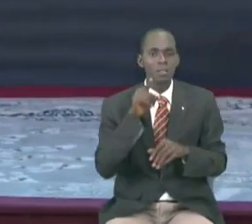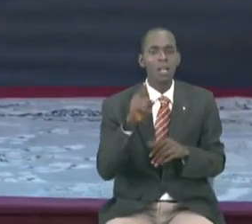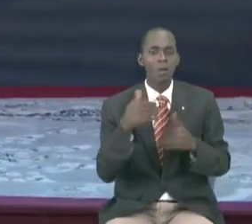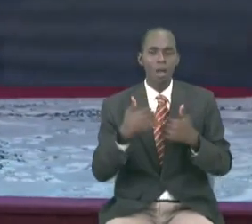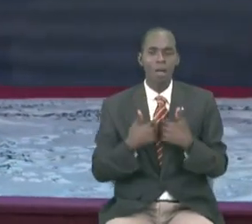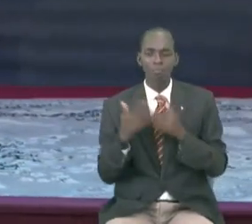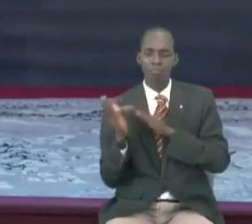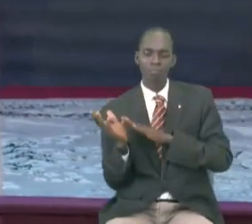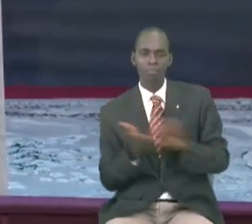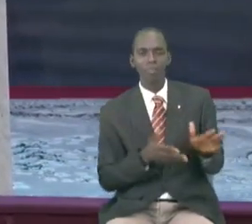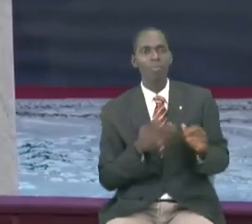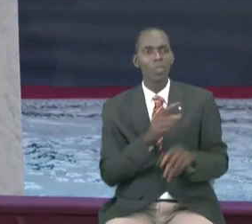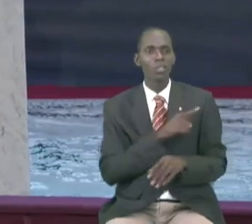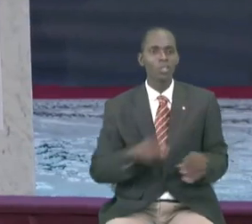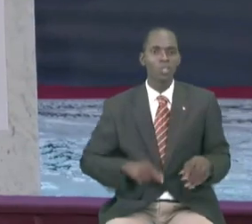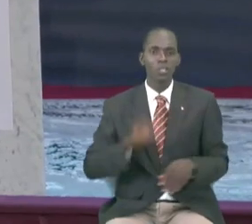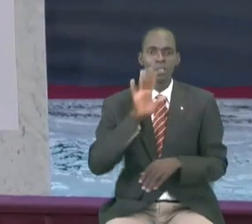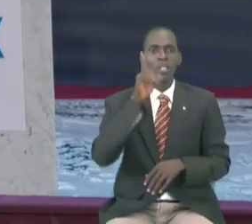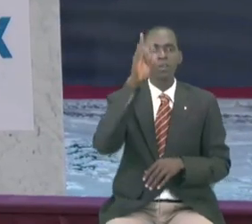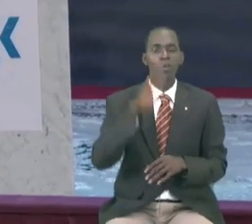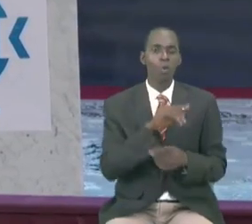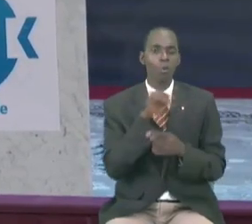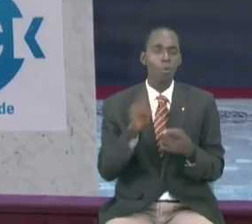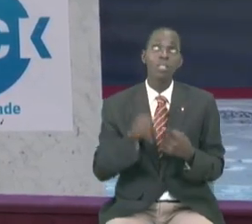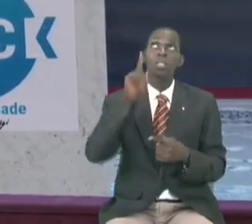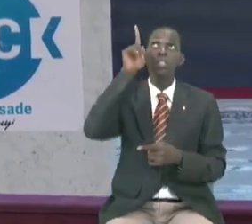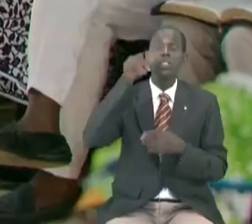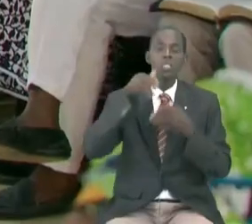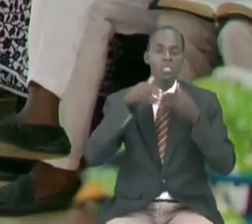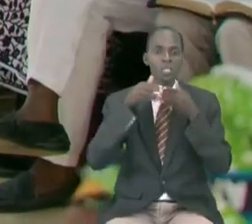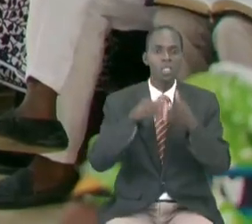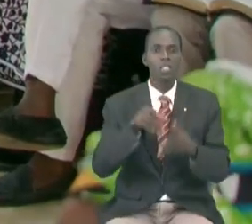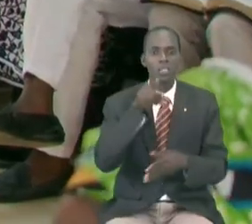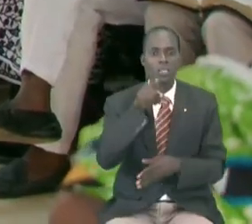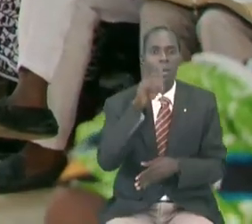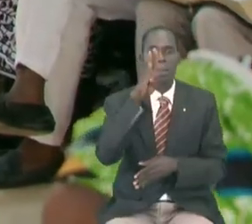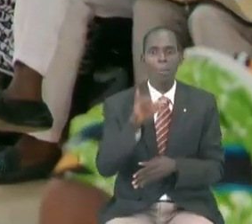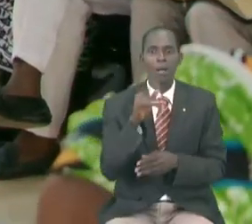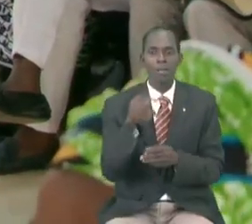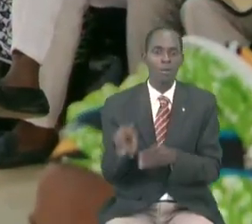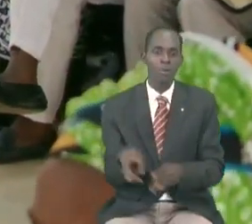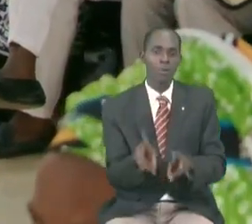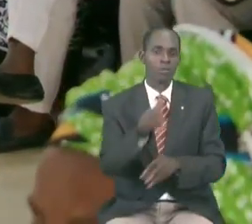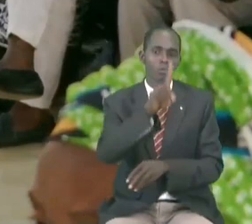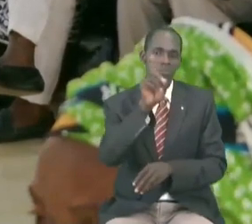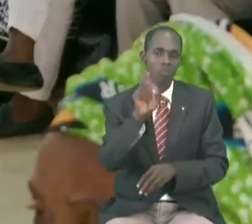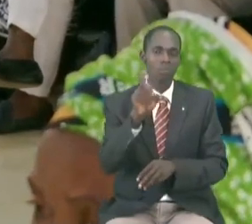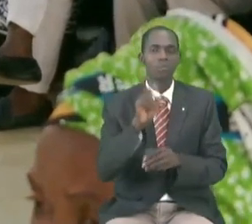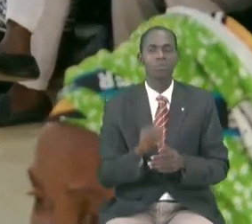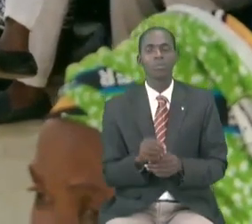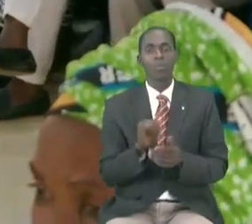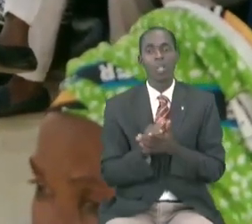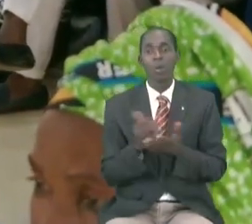we need to notice in our lives. This should not happen to a child of God. I pray, I fast, I claim